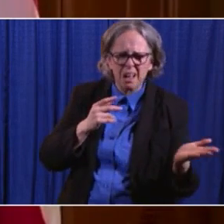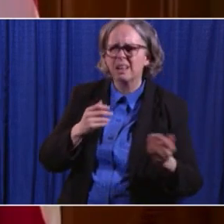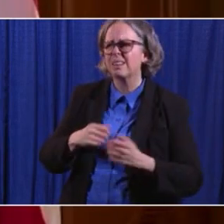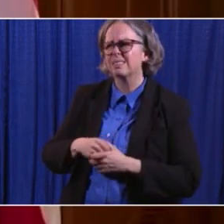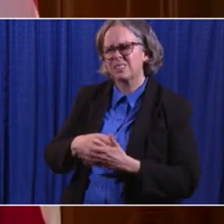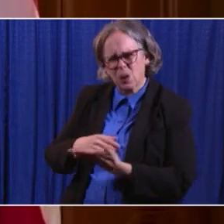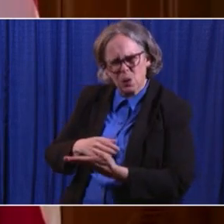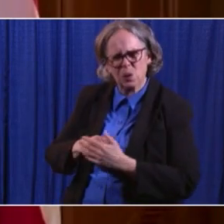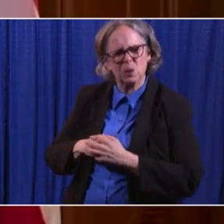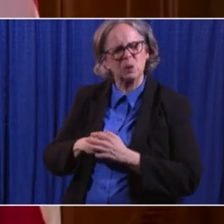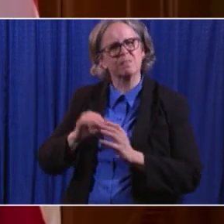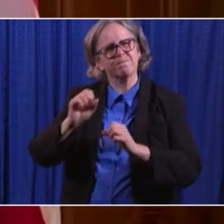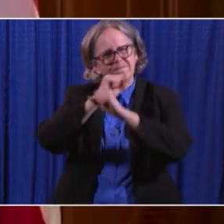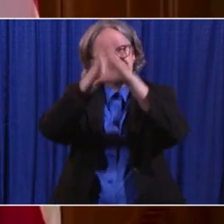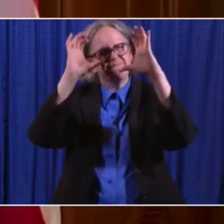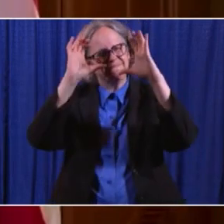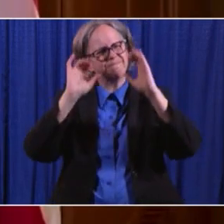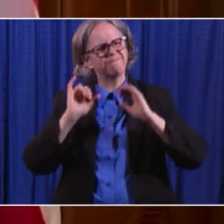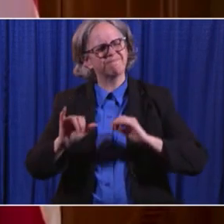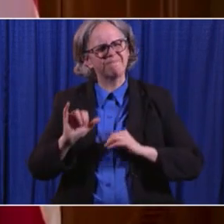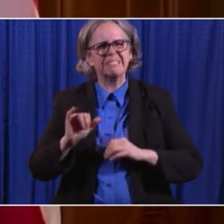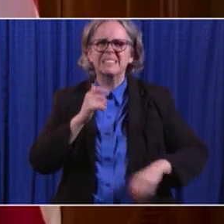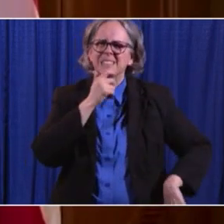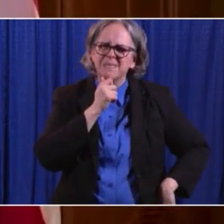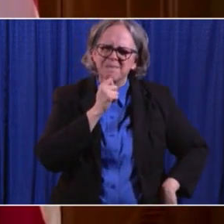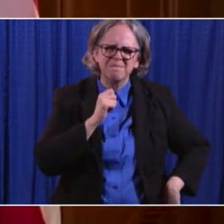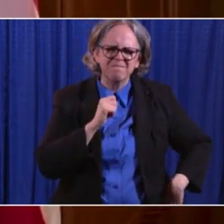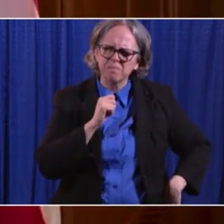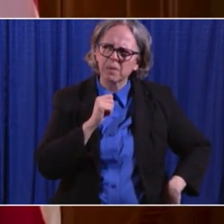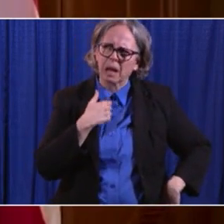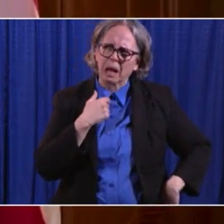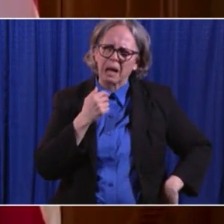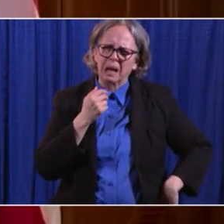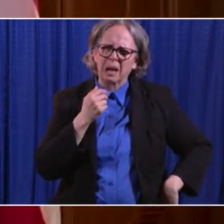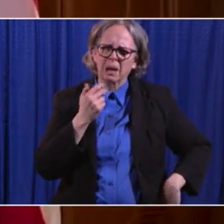a coordinated, holistic approach